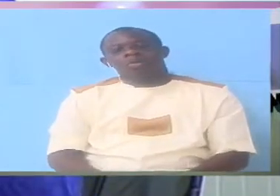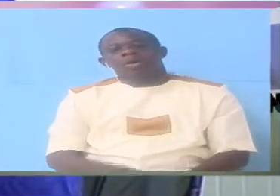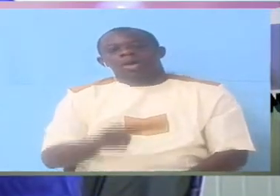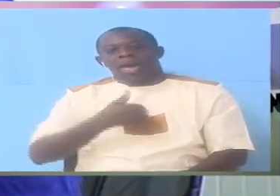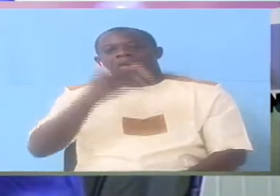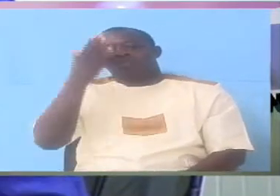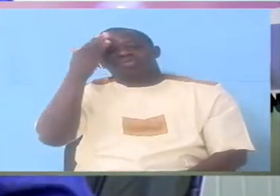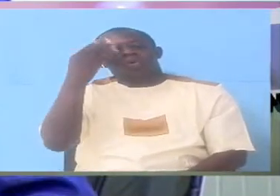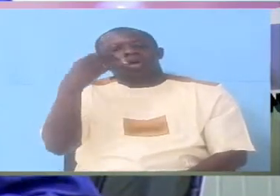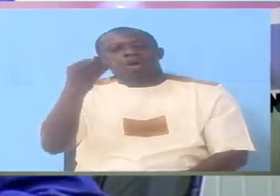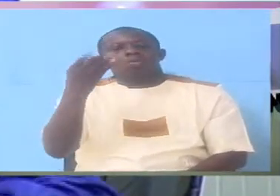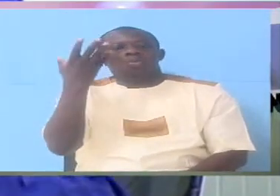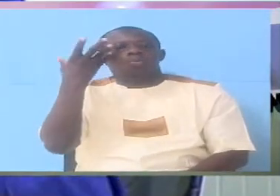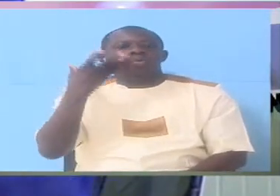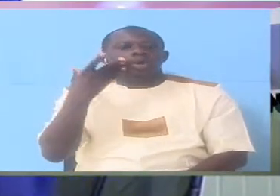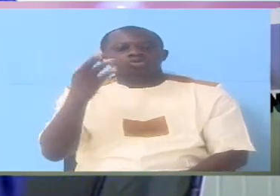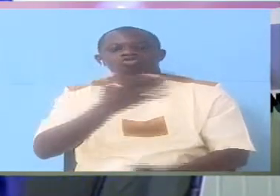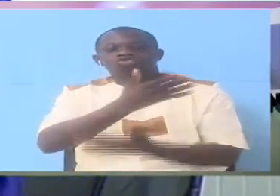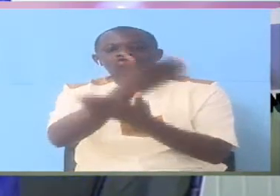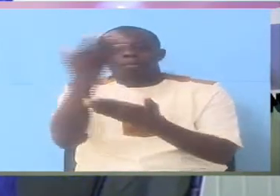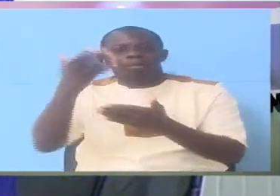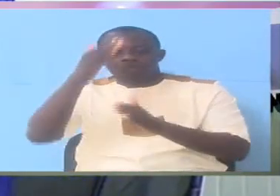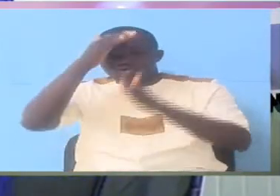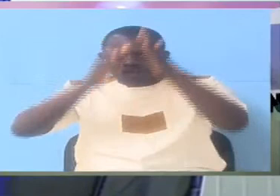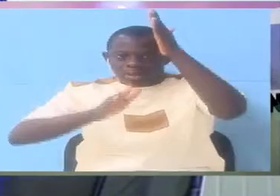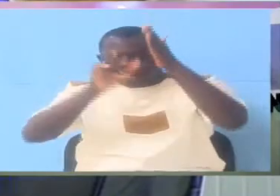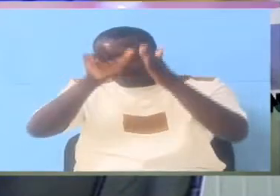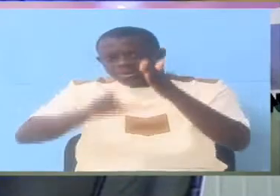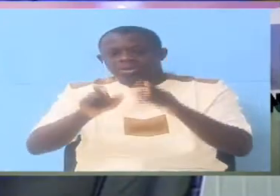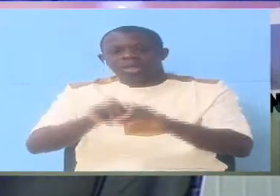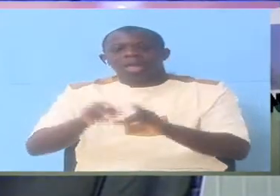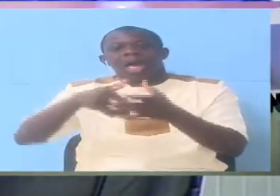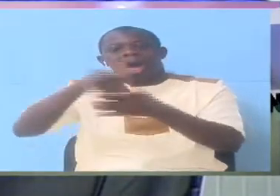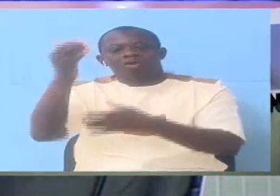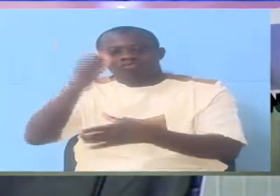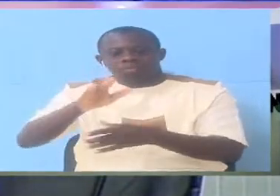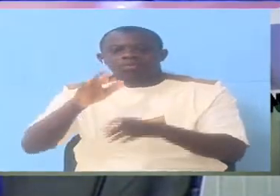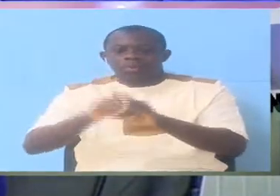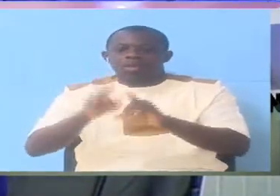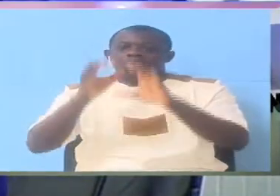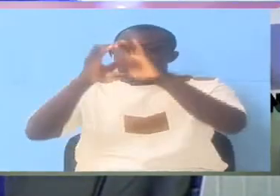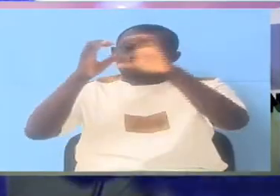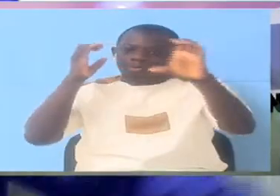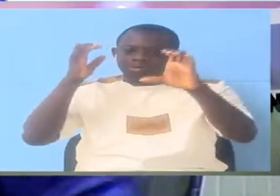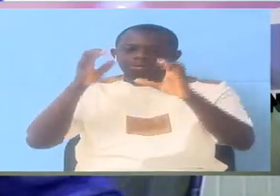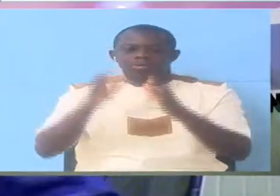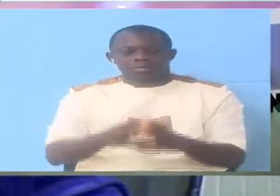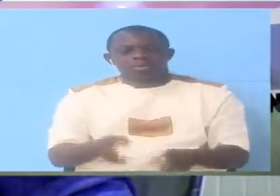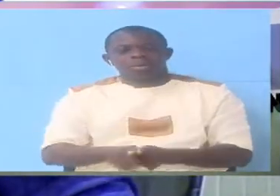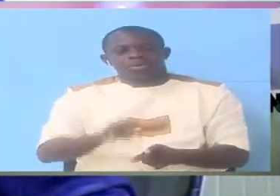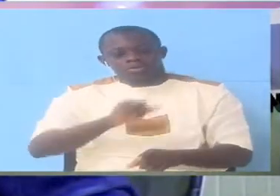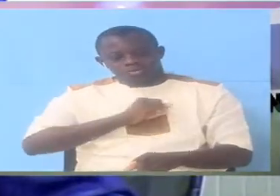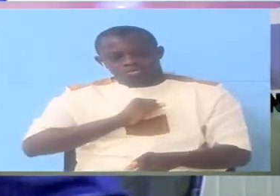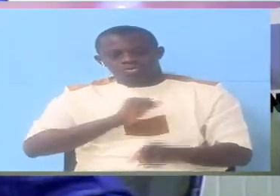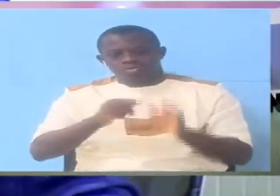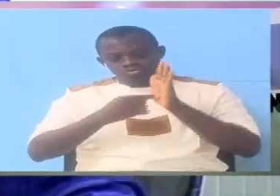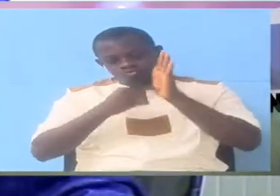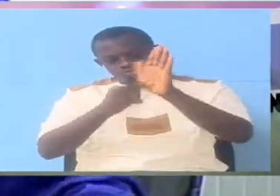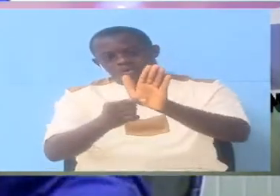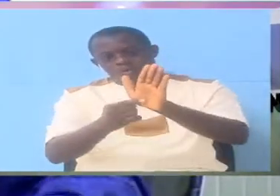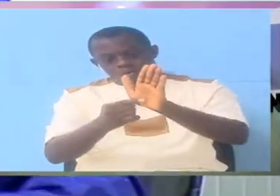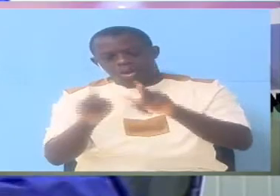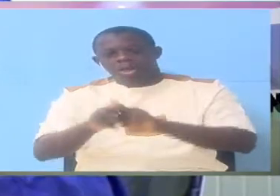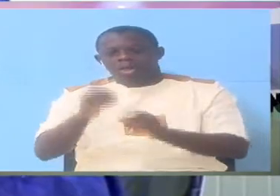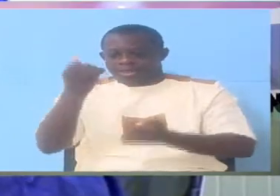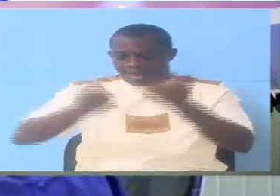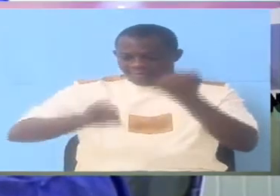I got to know when some soldiers alighted and stood in front of the bus. And a direction of the driver like I off. And they gave